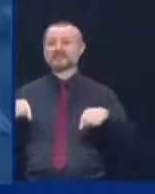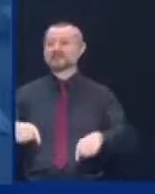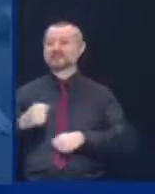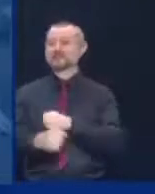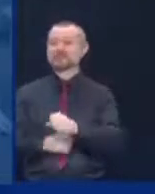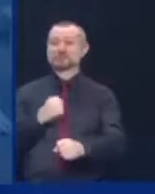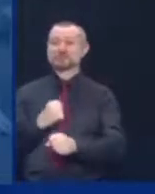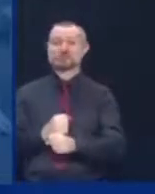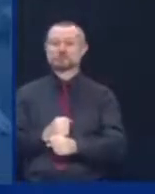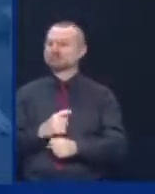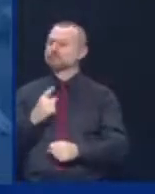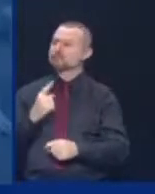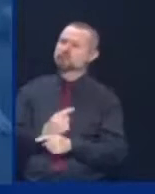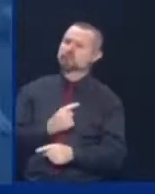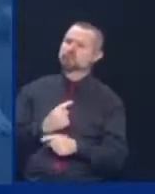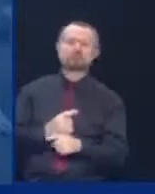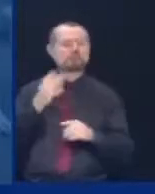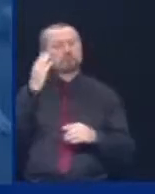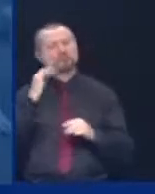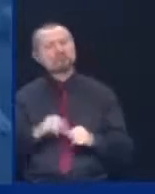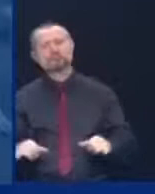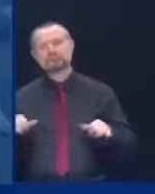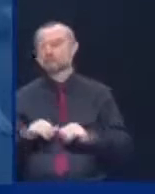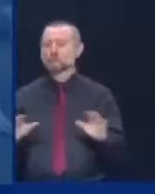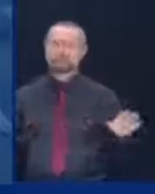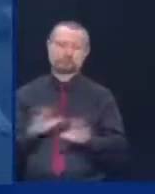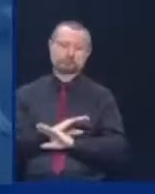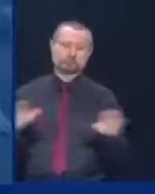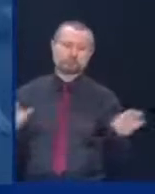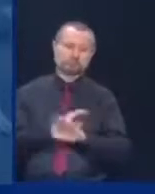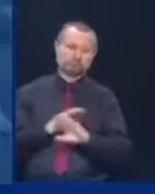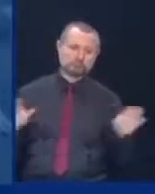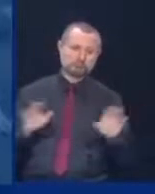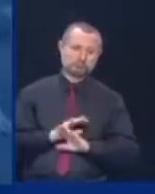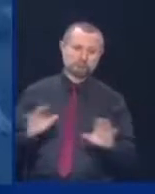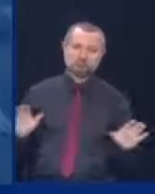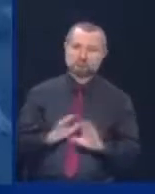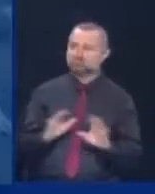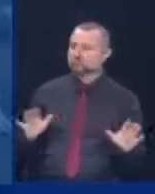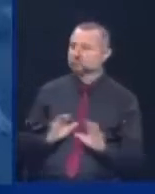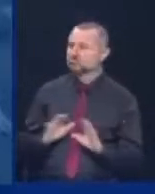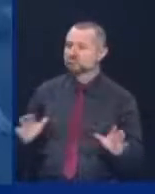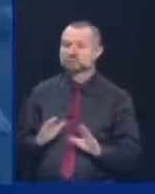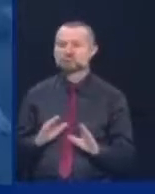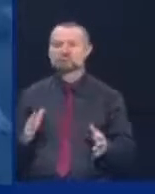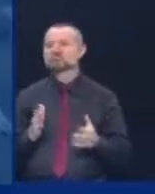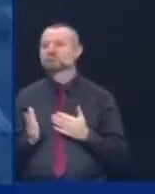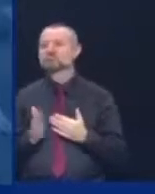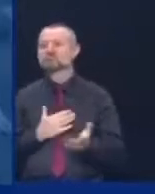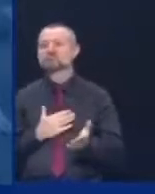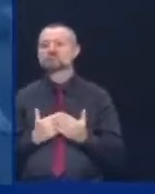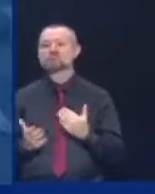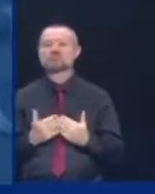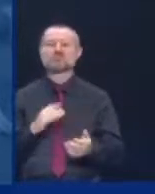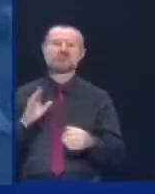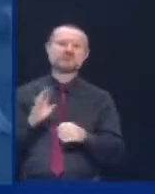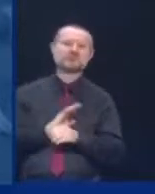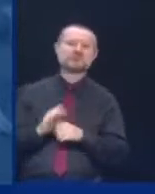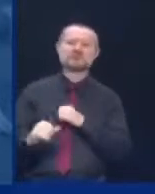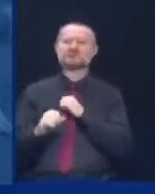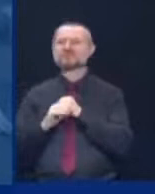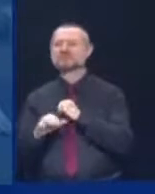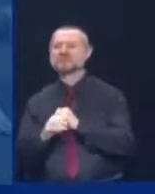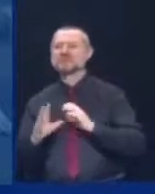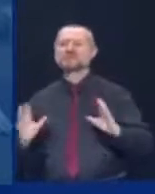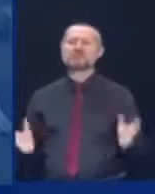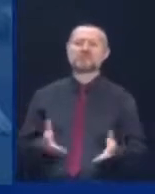Thanksgiving. It's just not a normal Thanksgiving, despite the commercialization. I'm sitting there